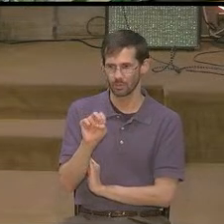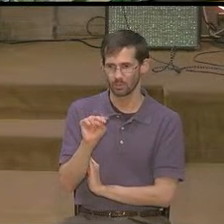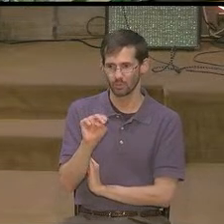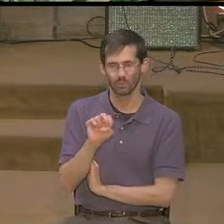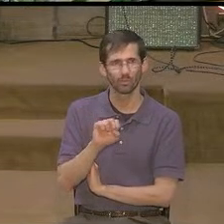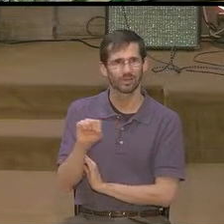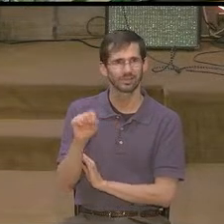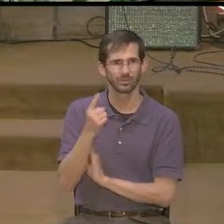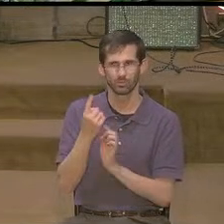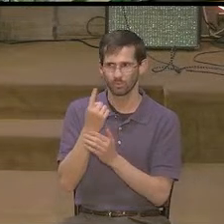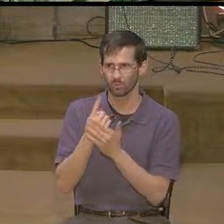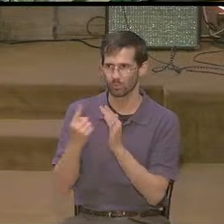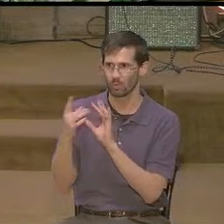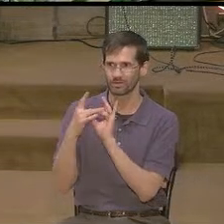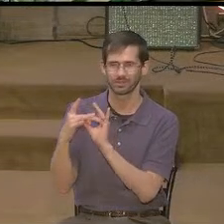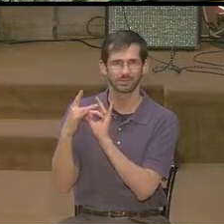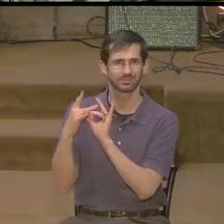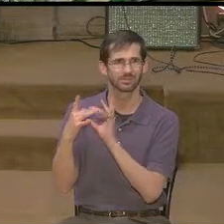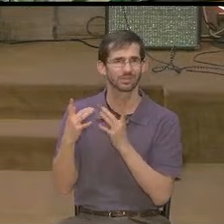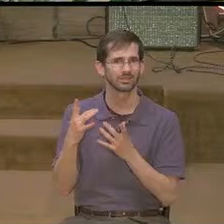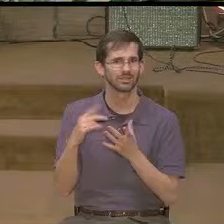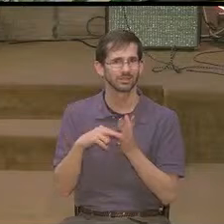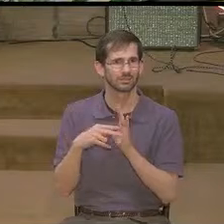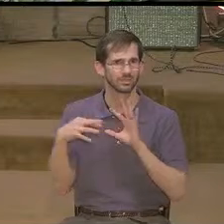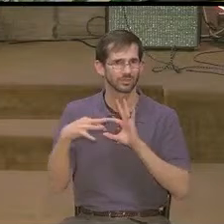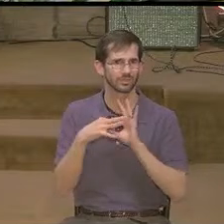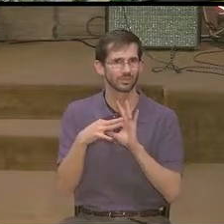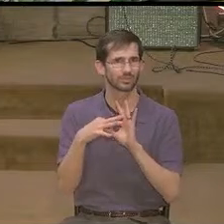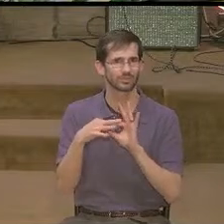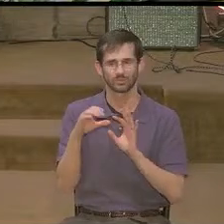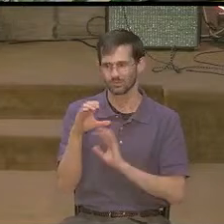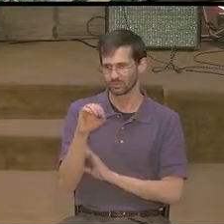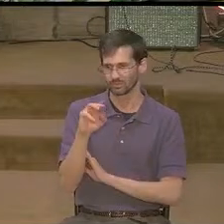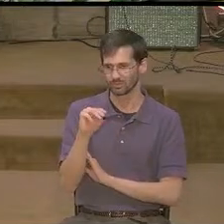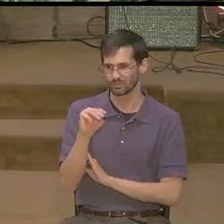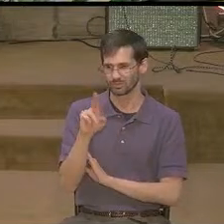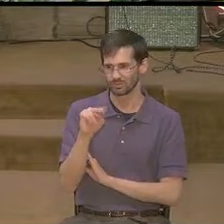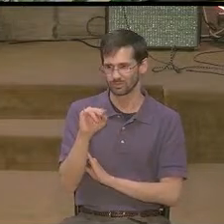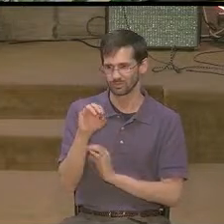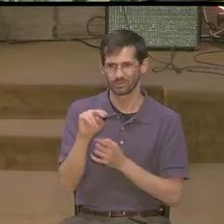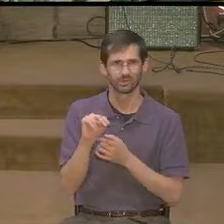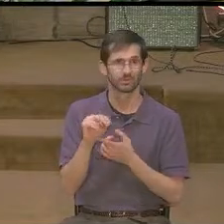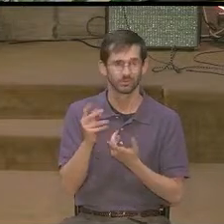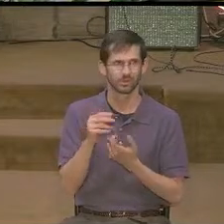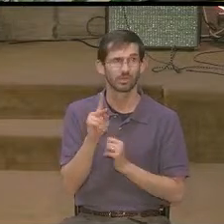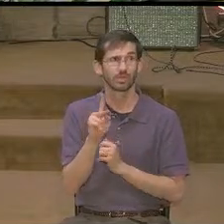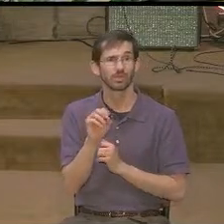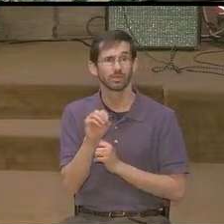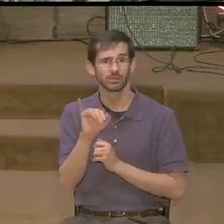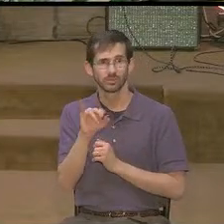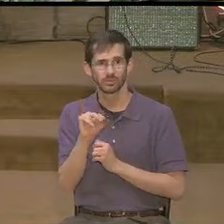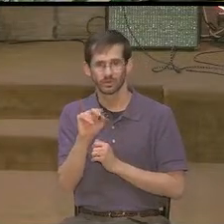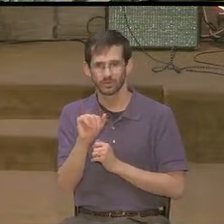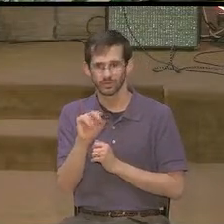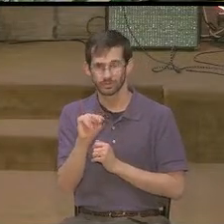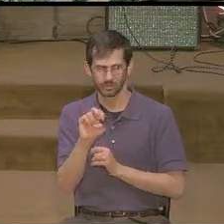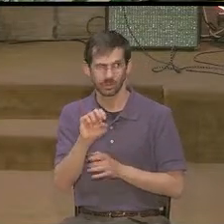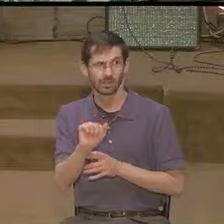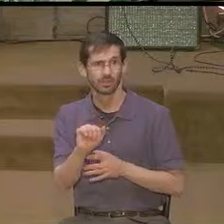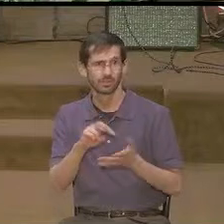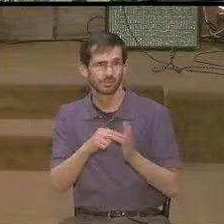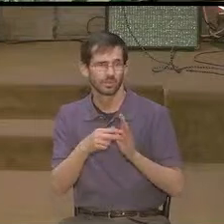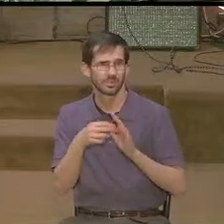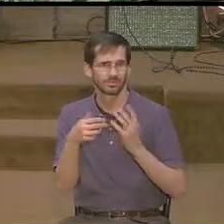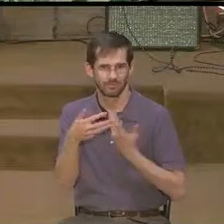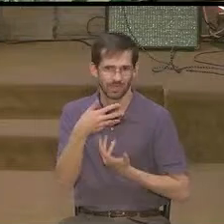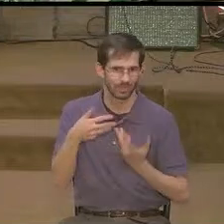Y'all still listening to me? It means unity. The word communion, koinonia, communion, unity, it means fellowship, oneness, all